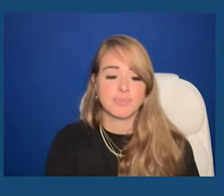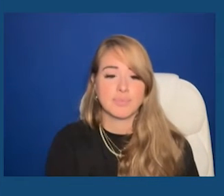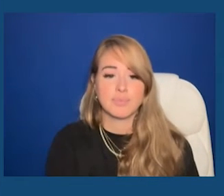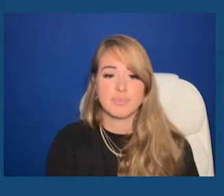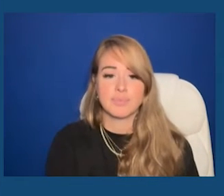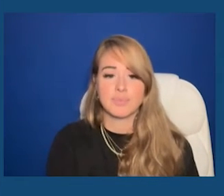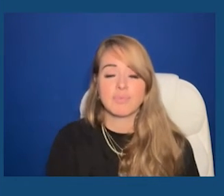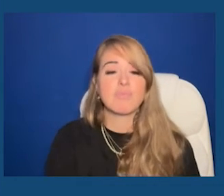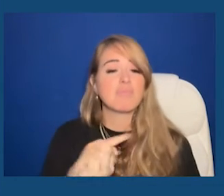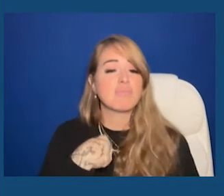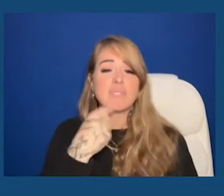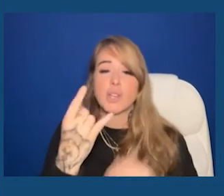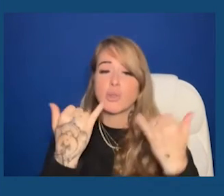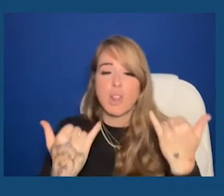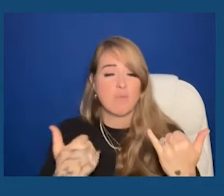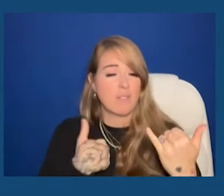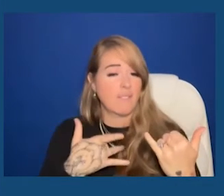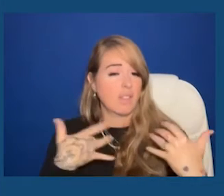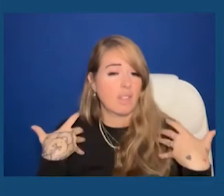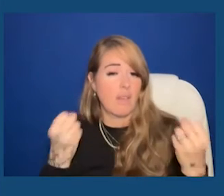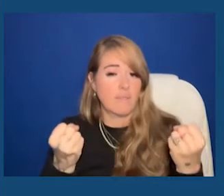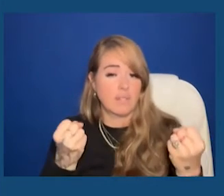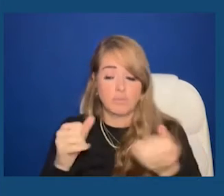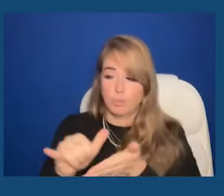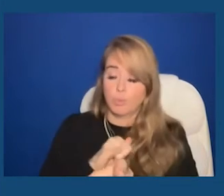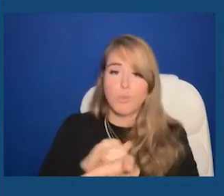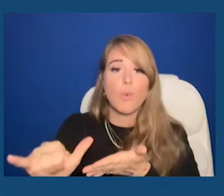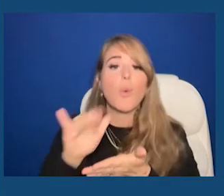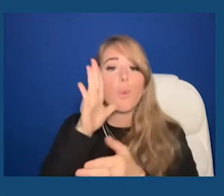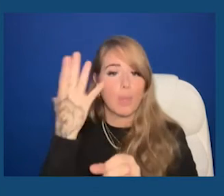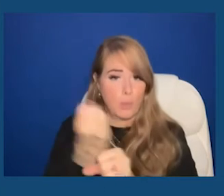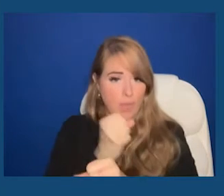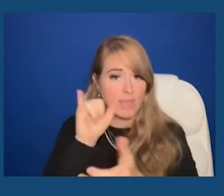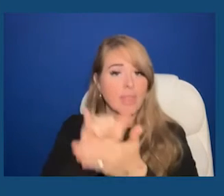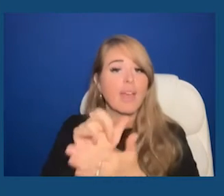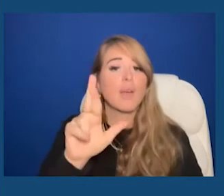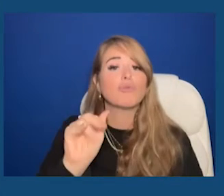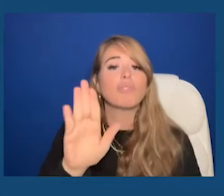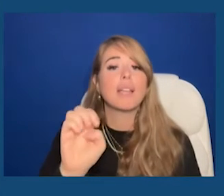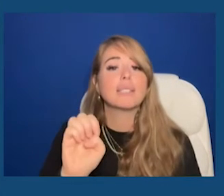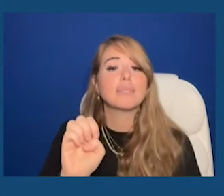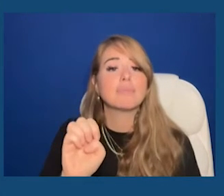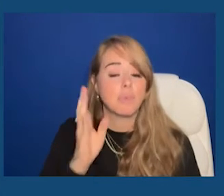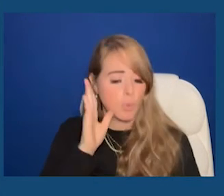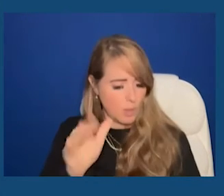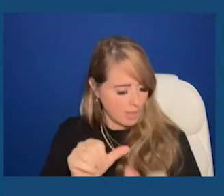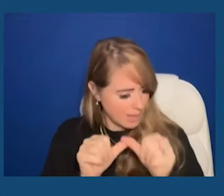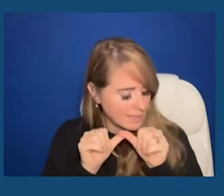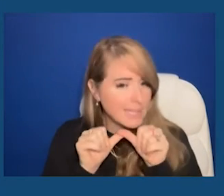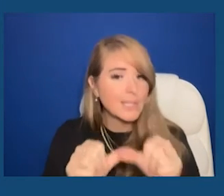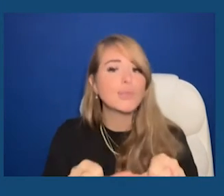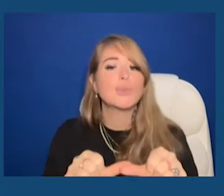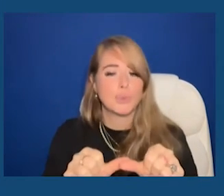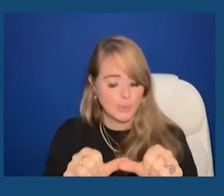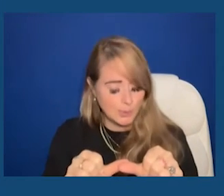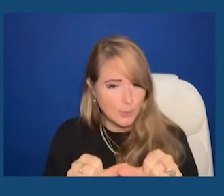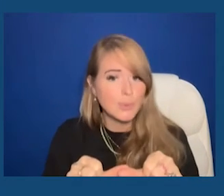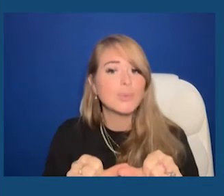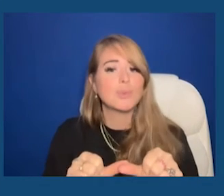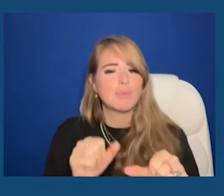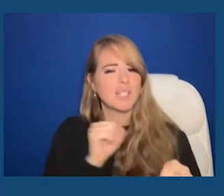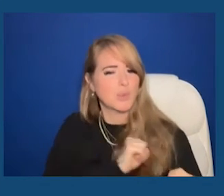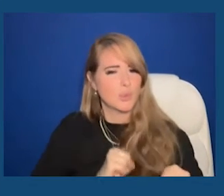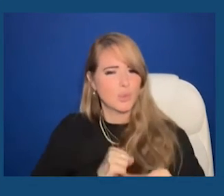I'll tell you right now, I'm confident New York will win that race and continue to be a